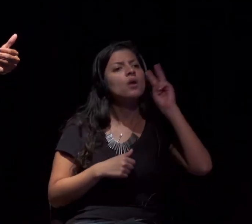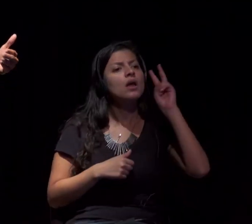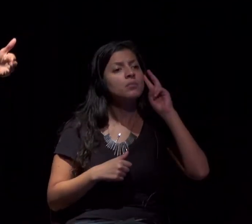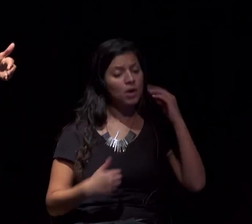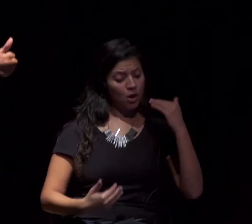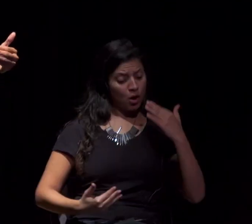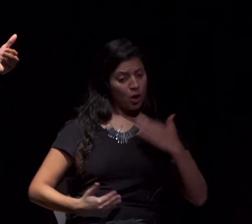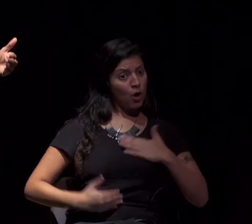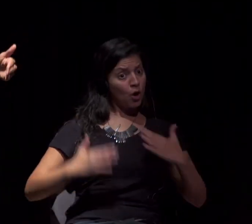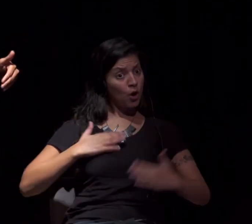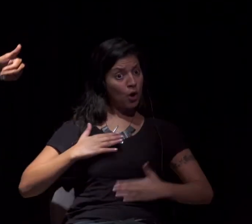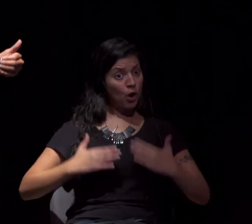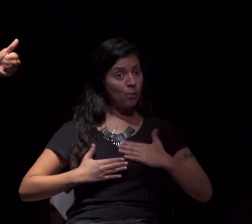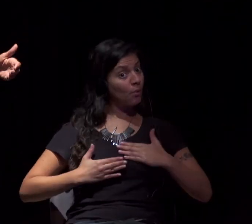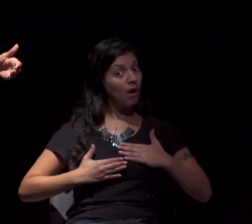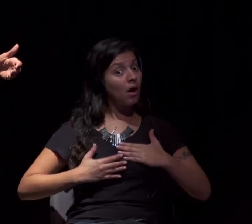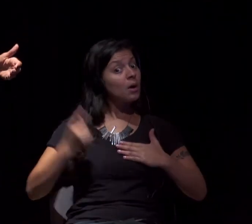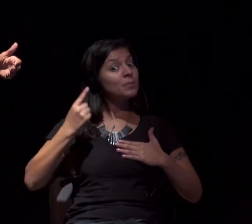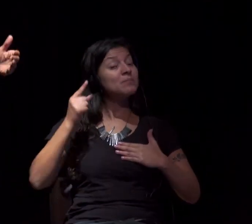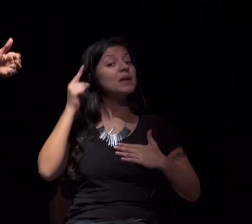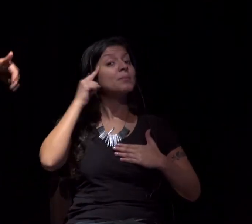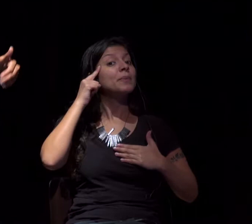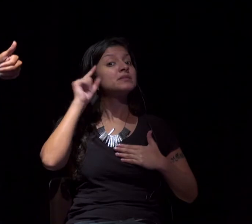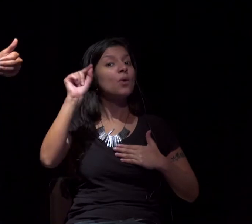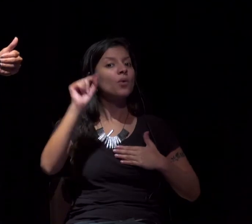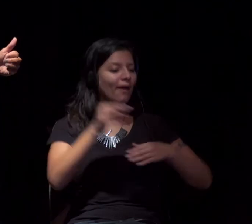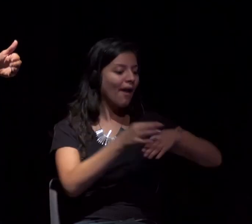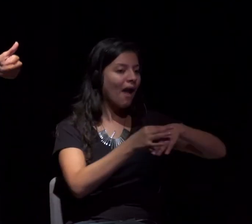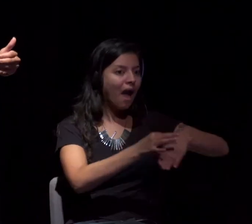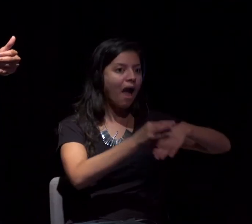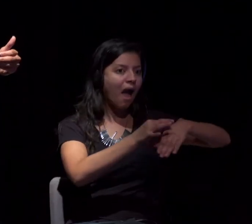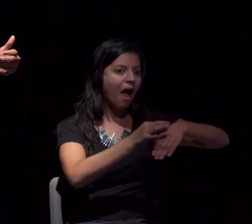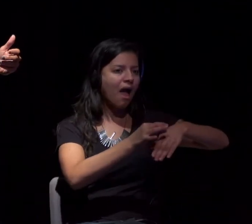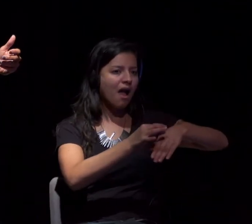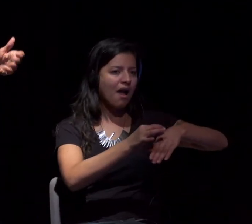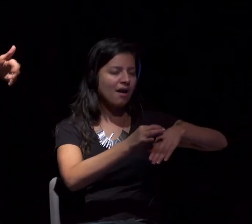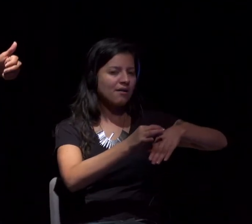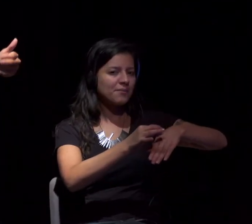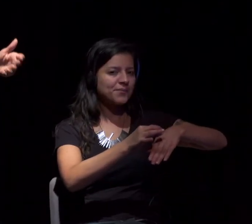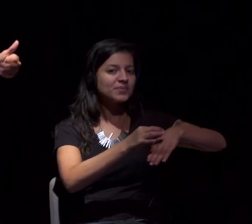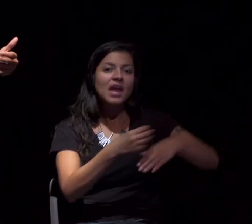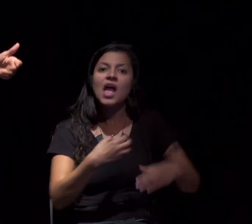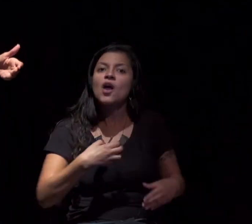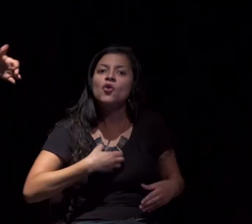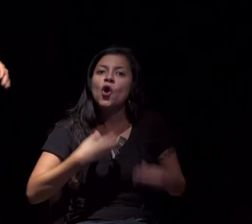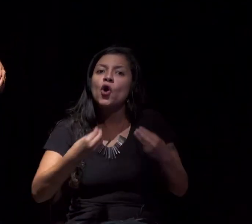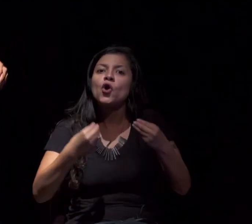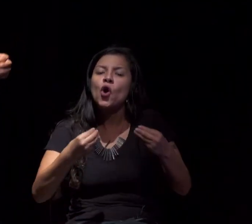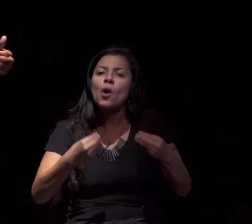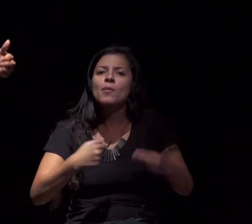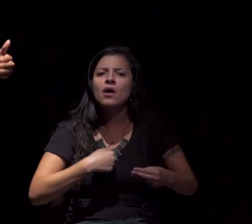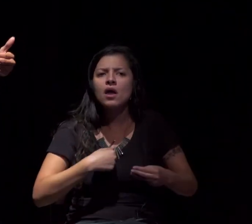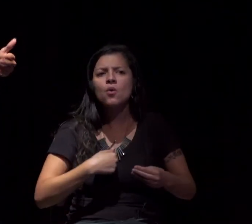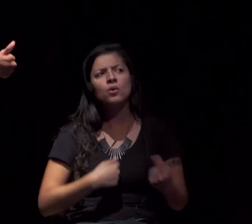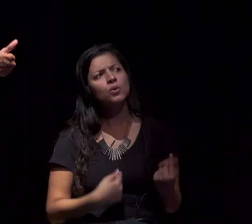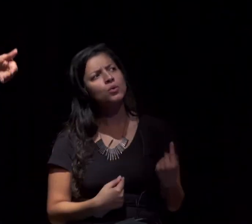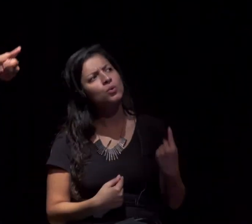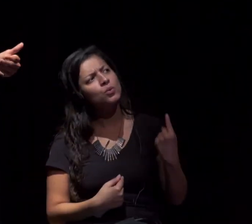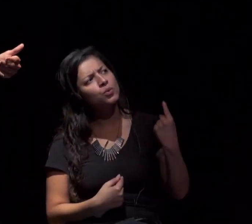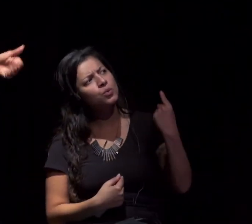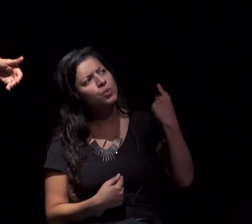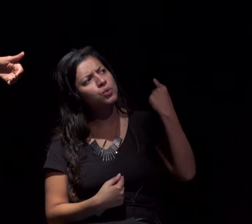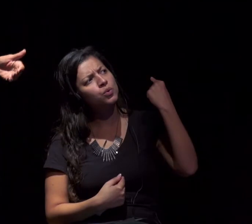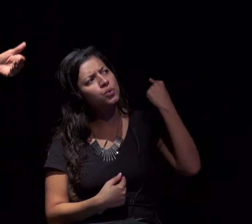for me to call for a re-enfleshment of not only our understanding of carnival, but of course also of the many